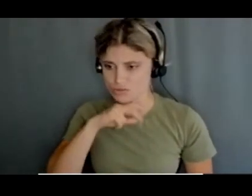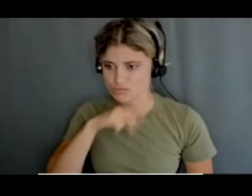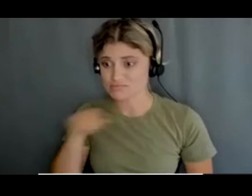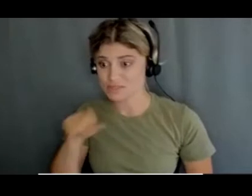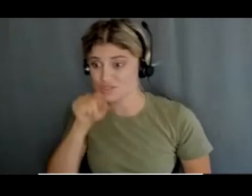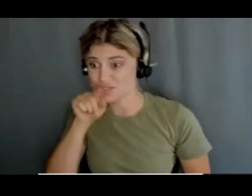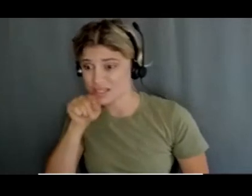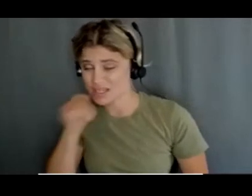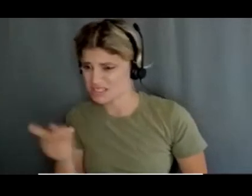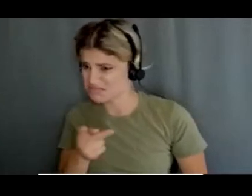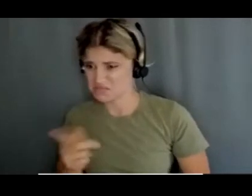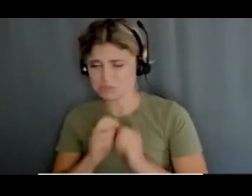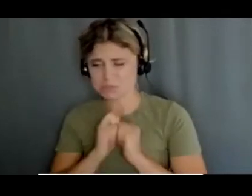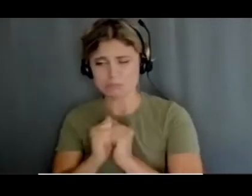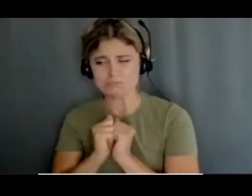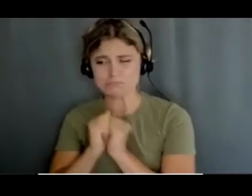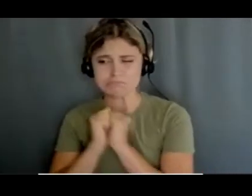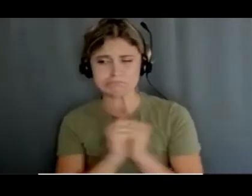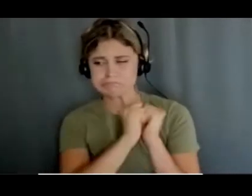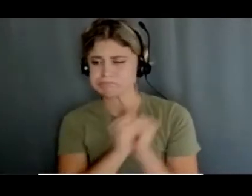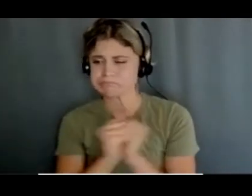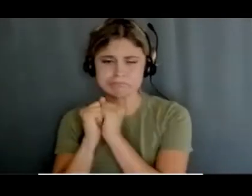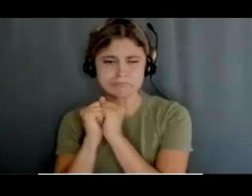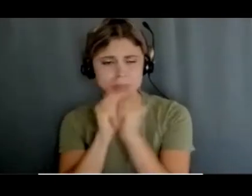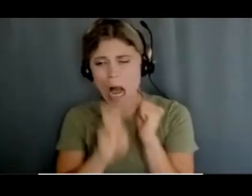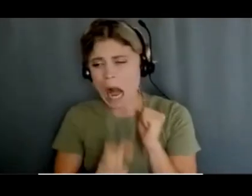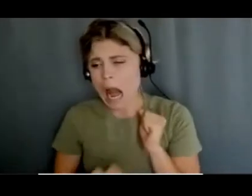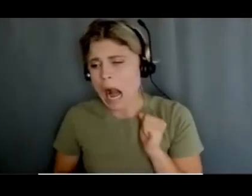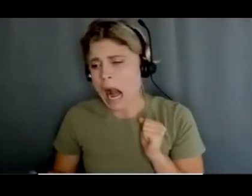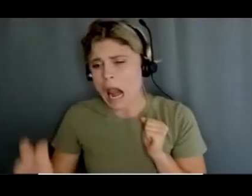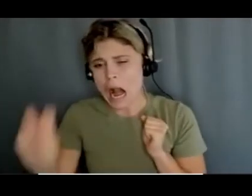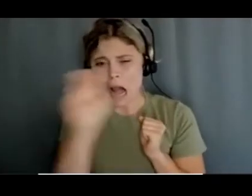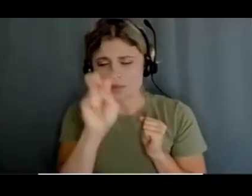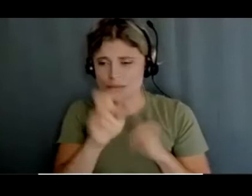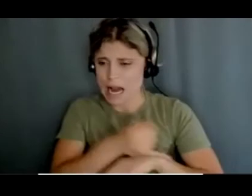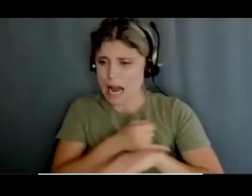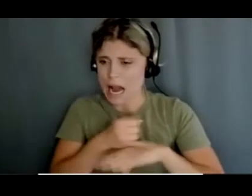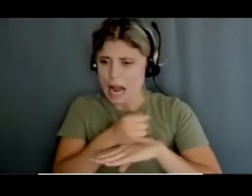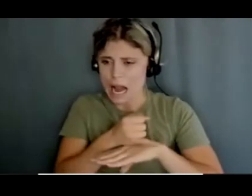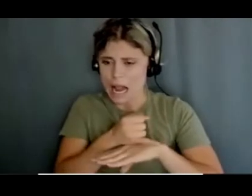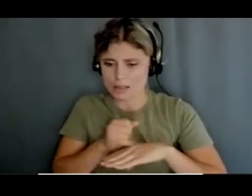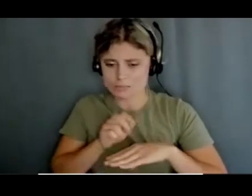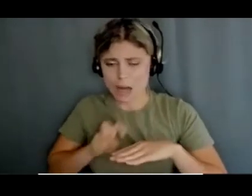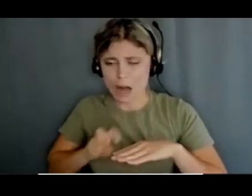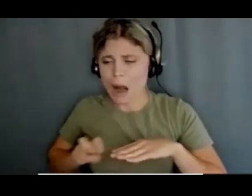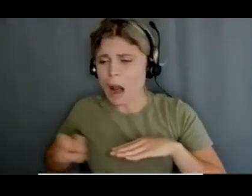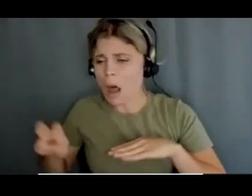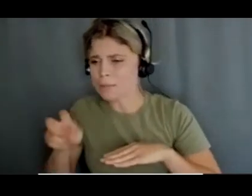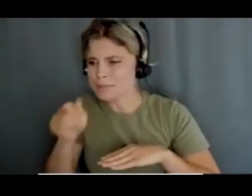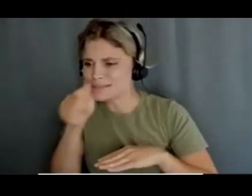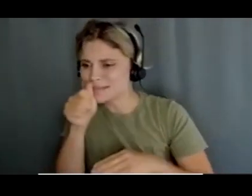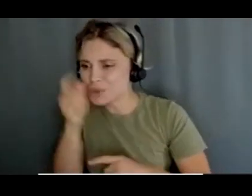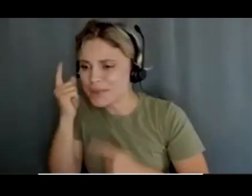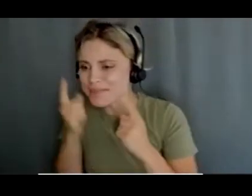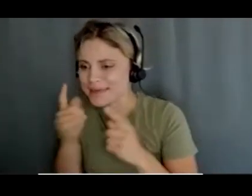went, the chicken went too. They traveled all over the island. They went to Jessica's secret thinking